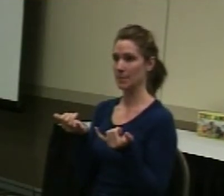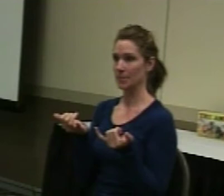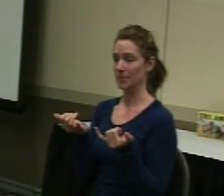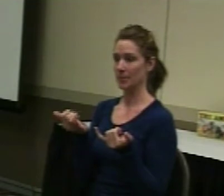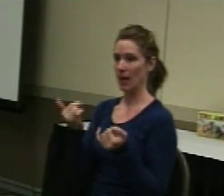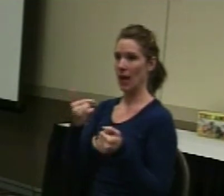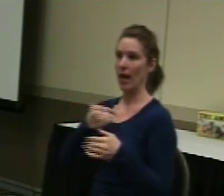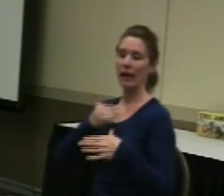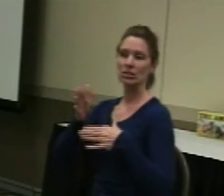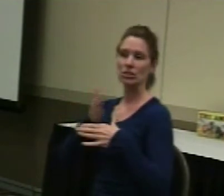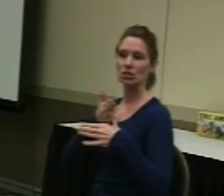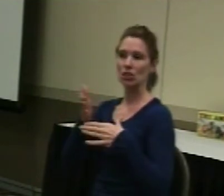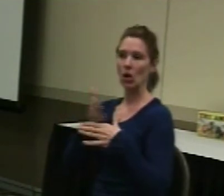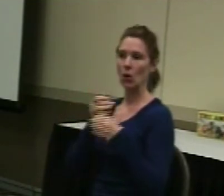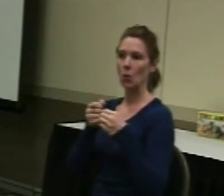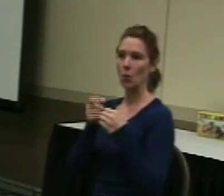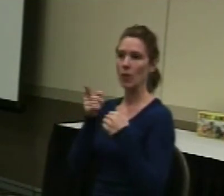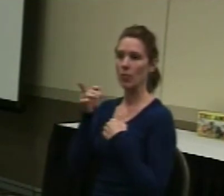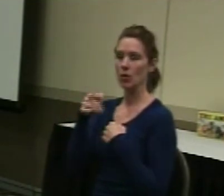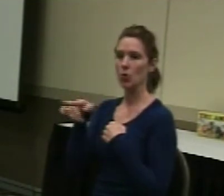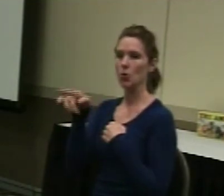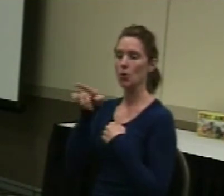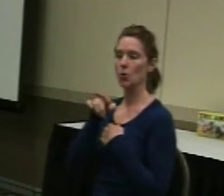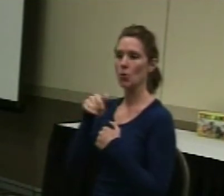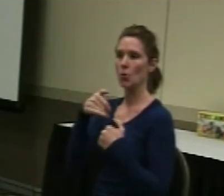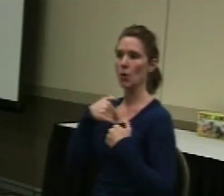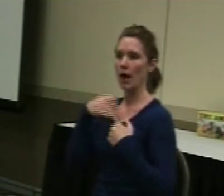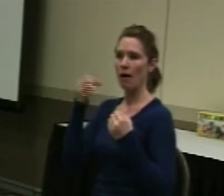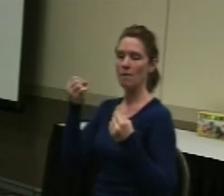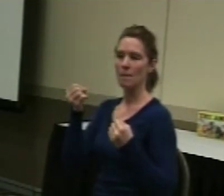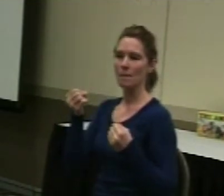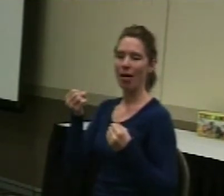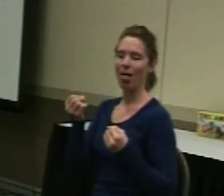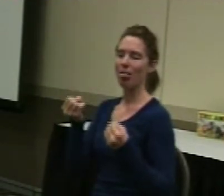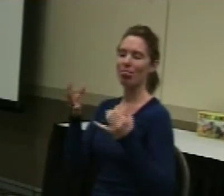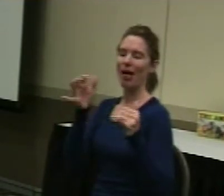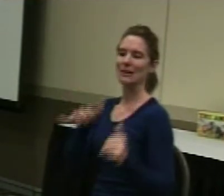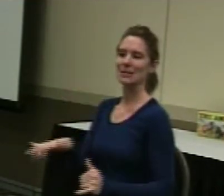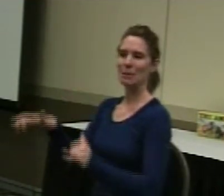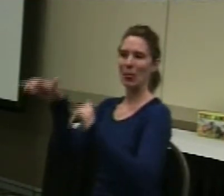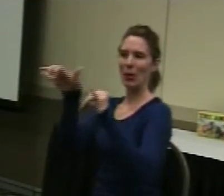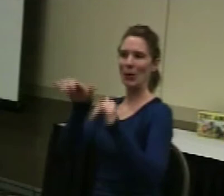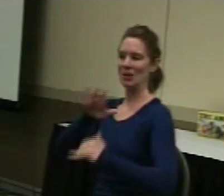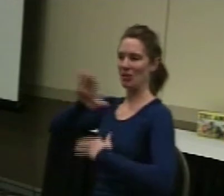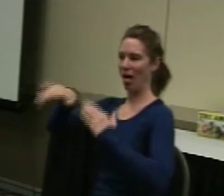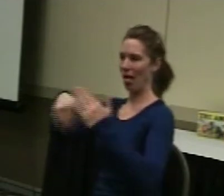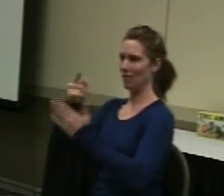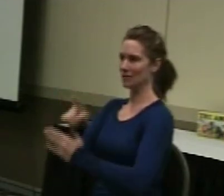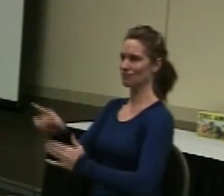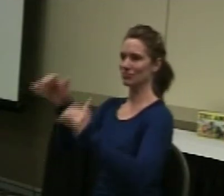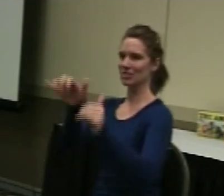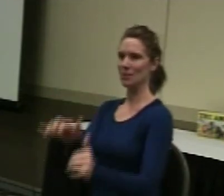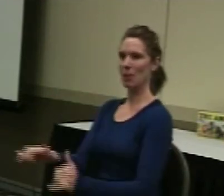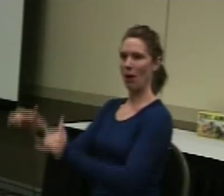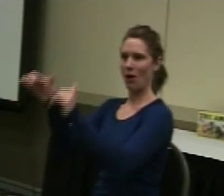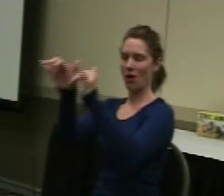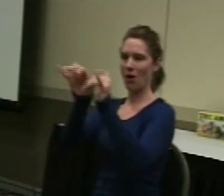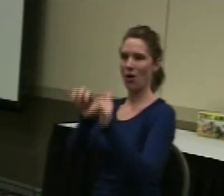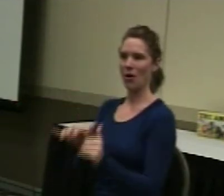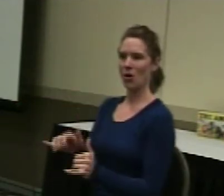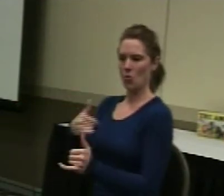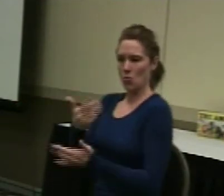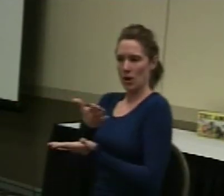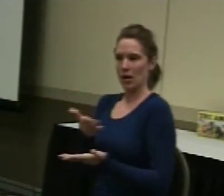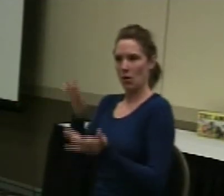I will share with you that we have much in common. All of us in here are here because